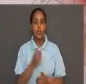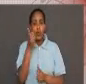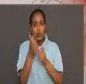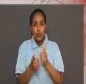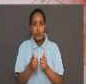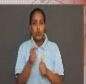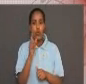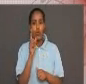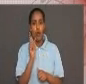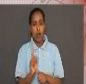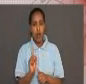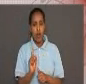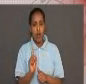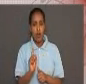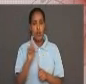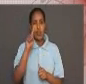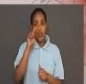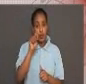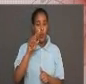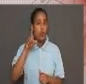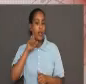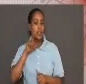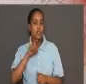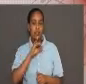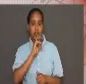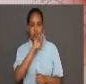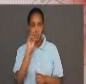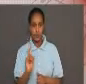Which ones were thermoplastics?